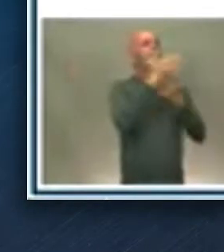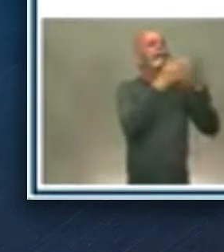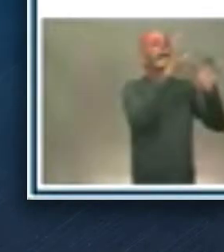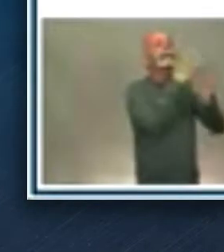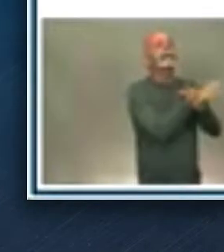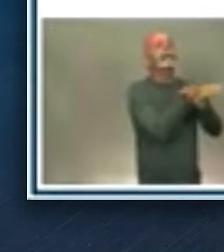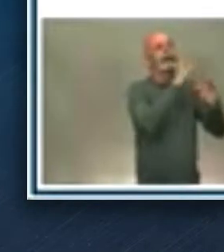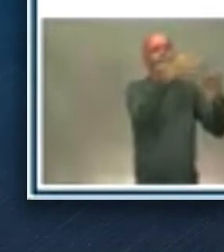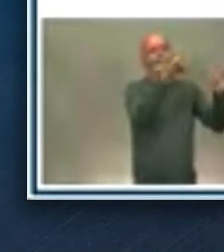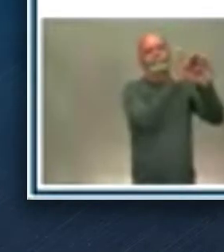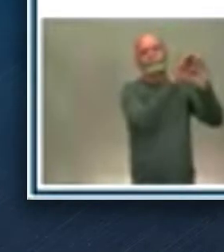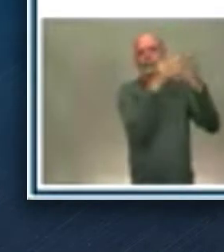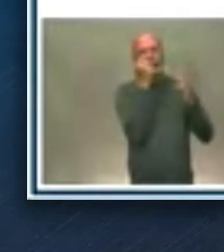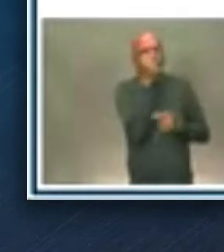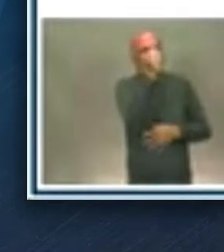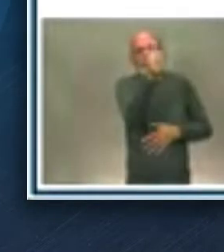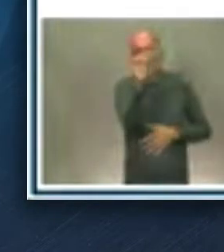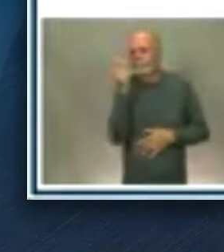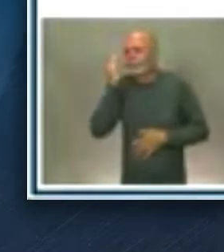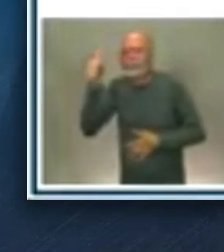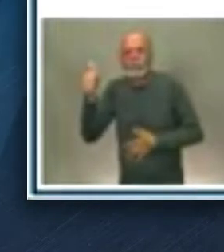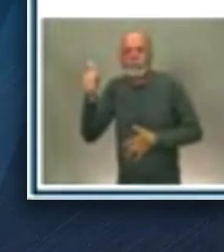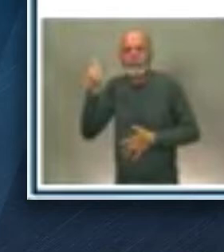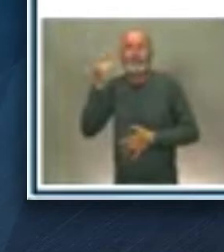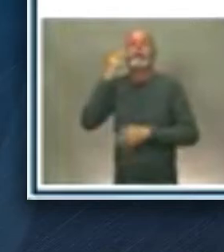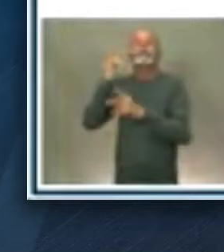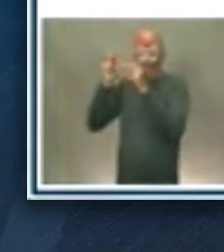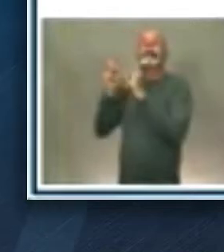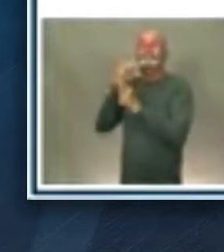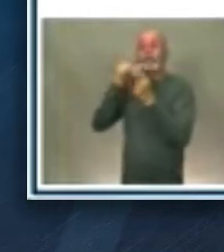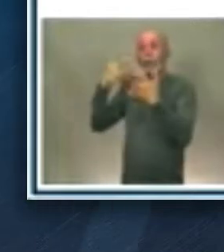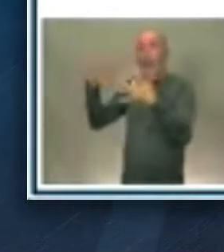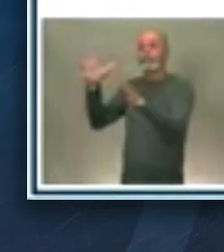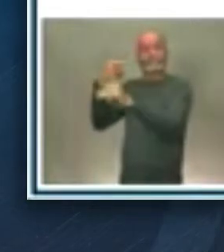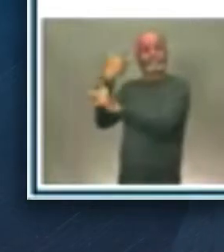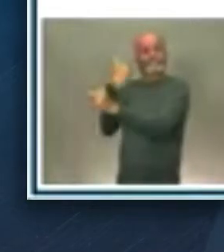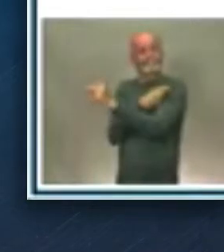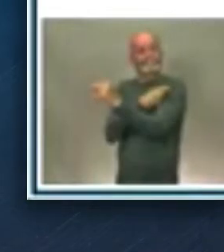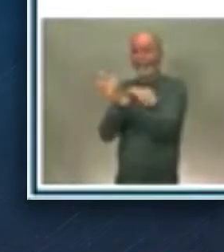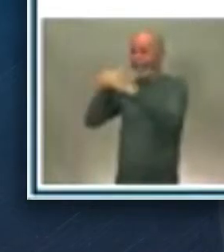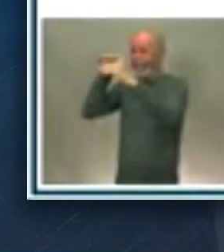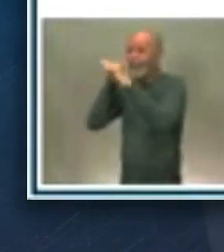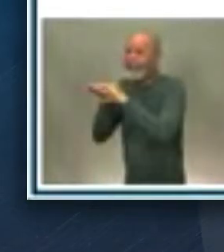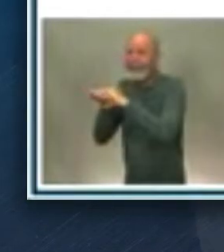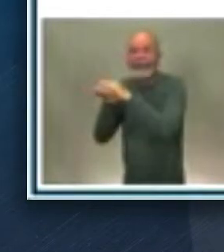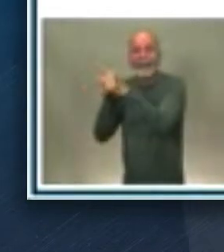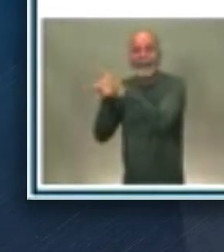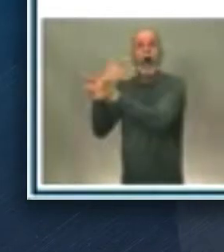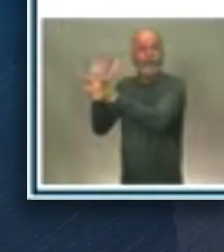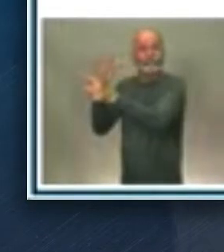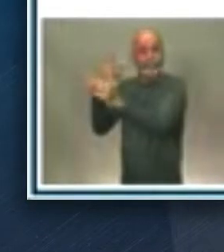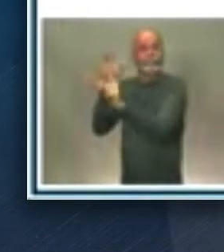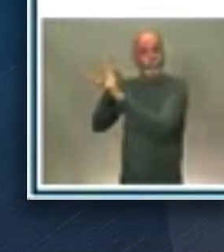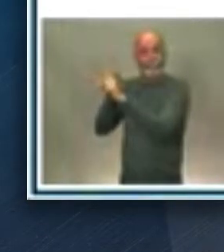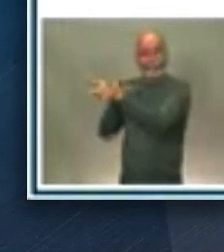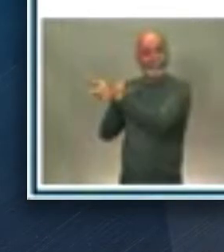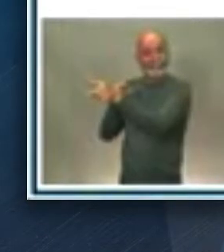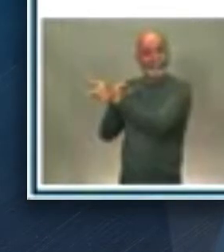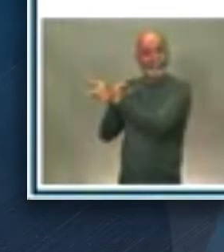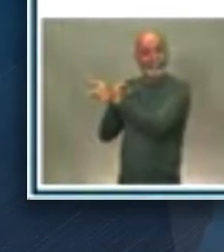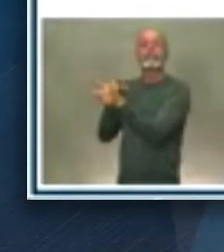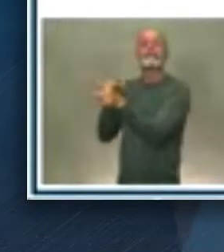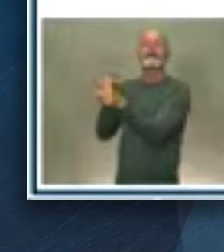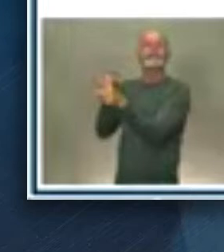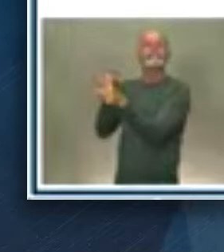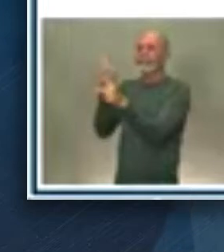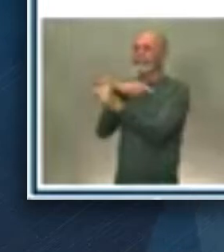appointments were canceled. We certainly use that as an opportunity to say to people, your original appointment